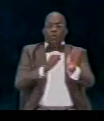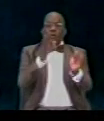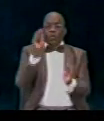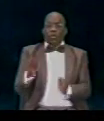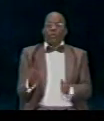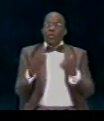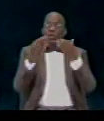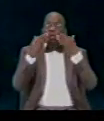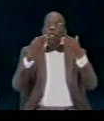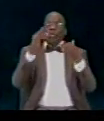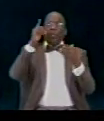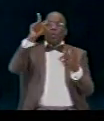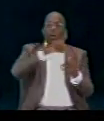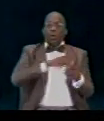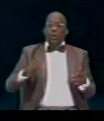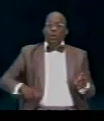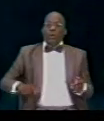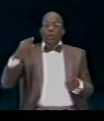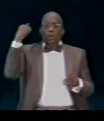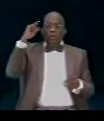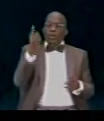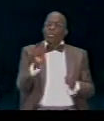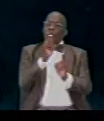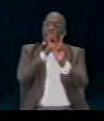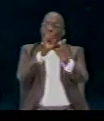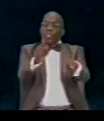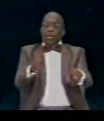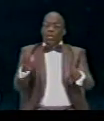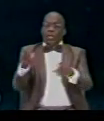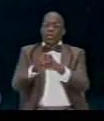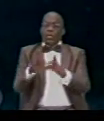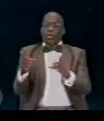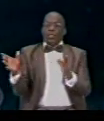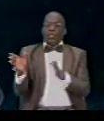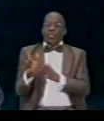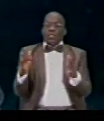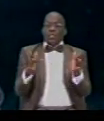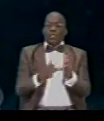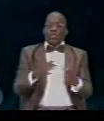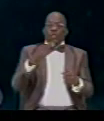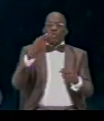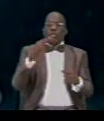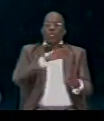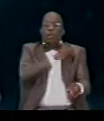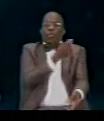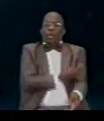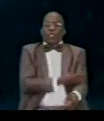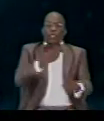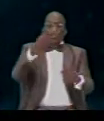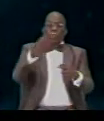the answer. In Jesus' mighty name,